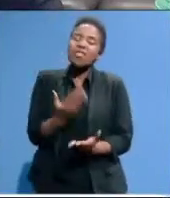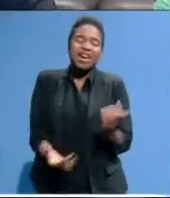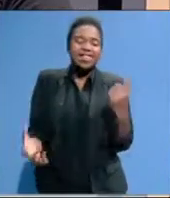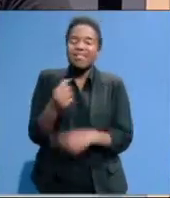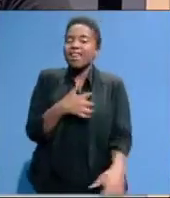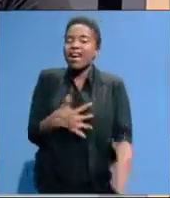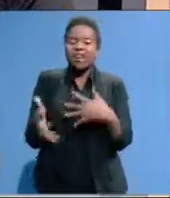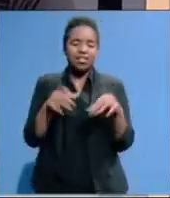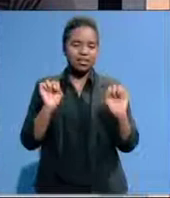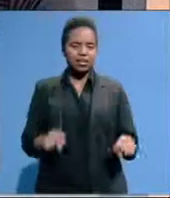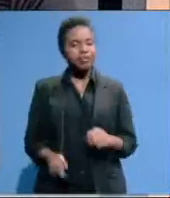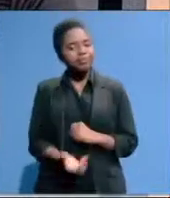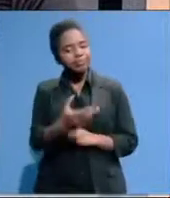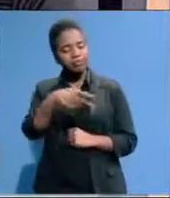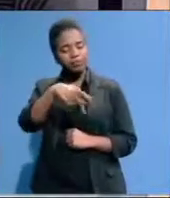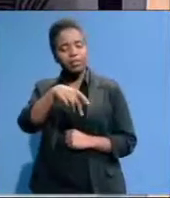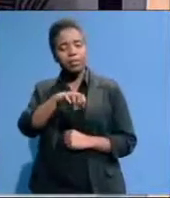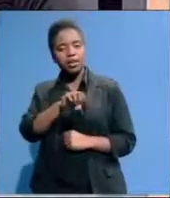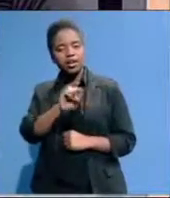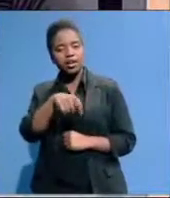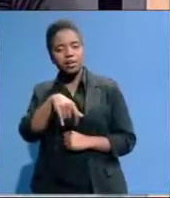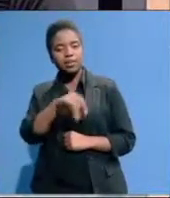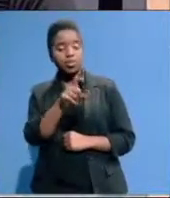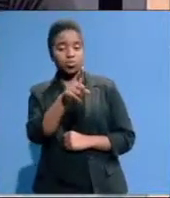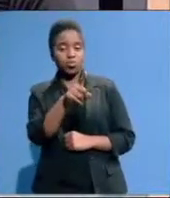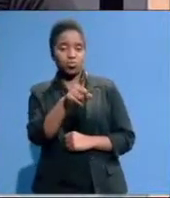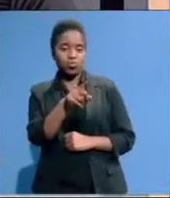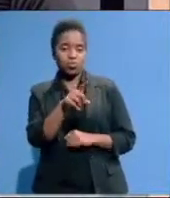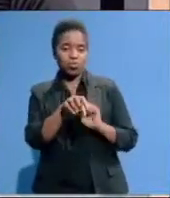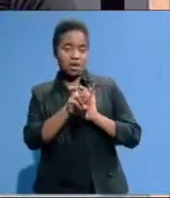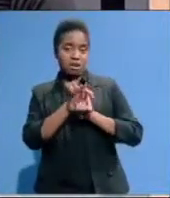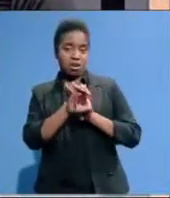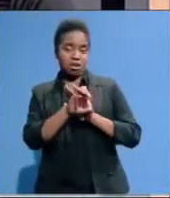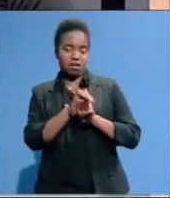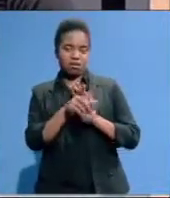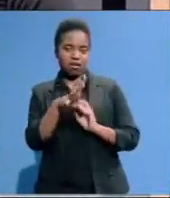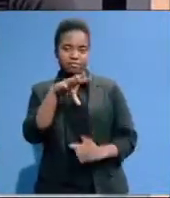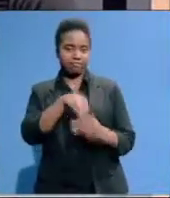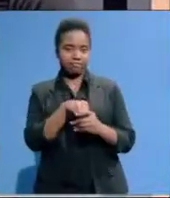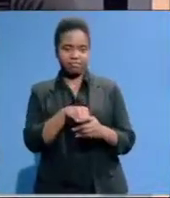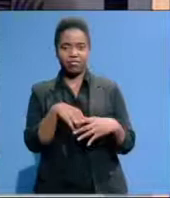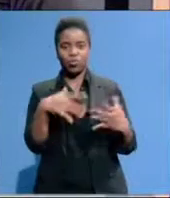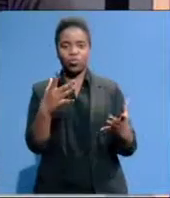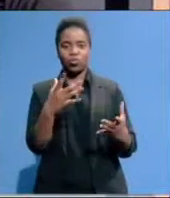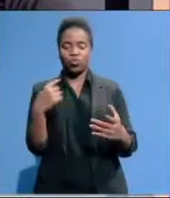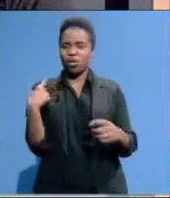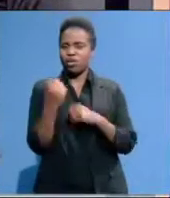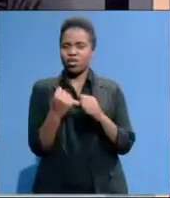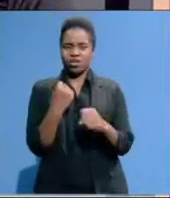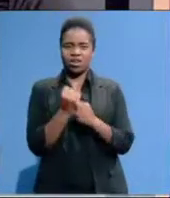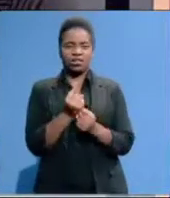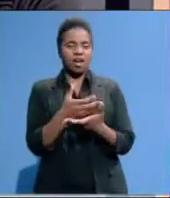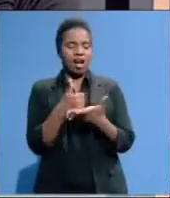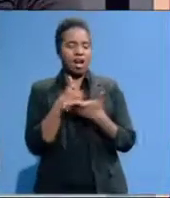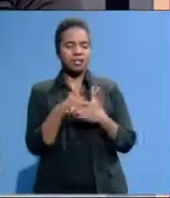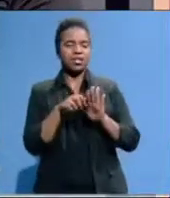deal with, is that consciousness. Because not only are you a producer of media and you've given us incredible content over the years, but you also